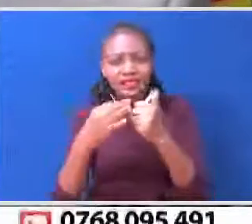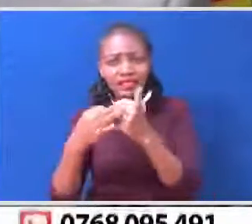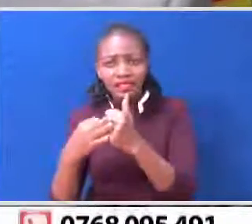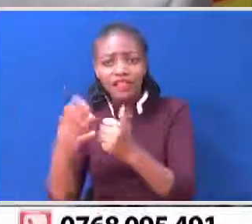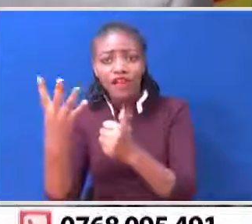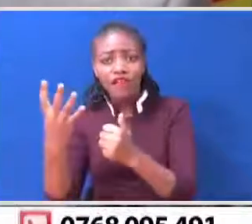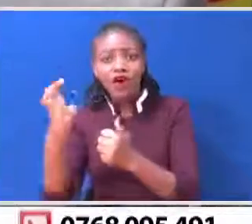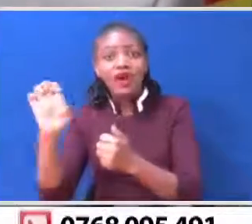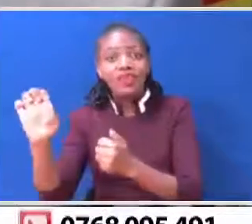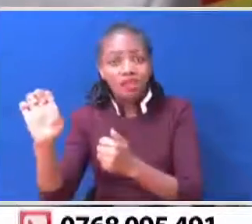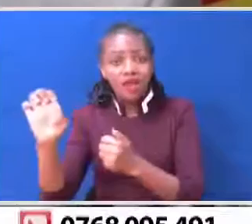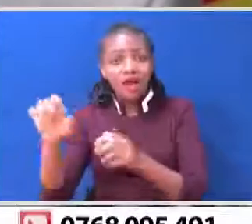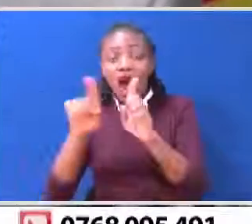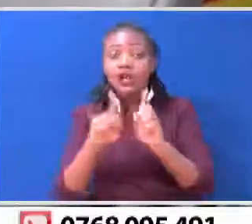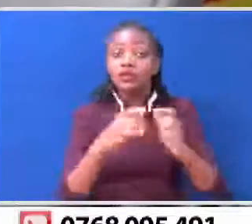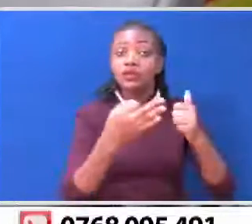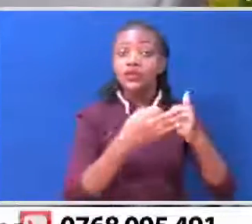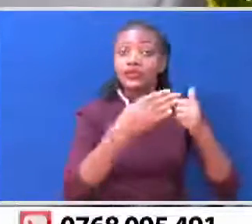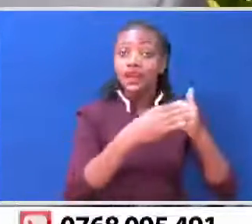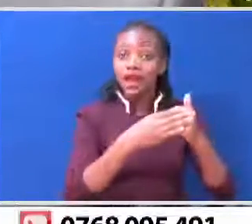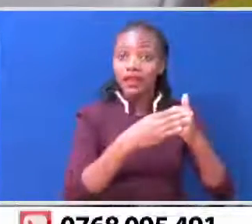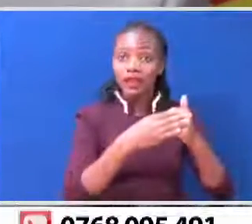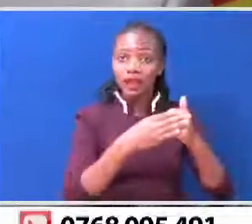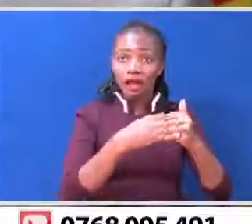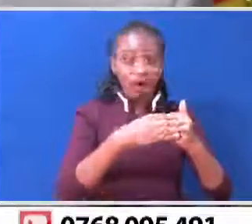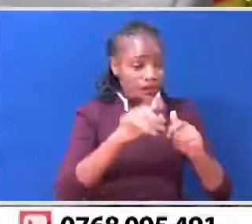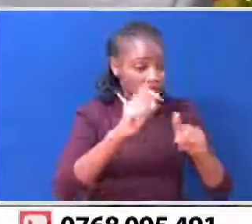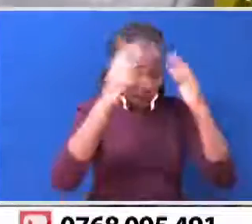4E and 89 on the role of IEBC